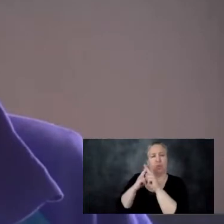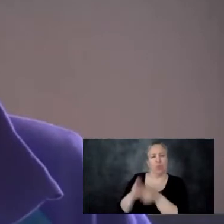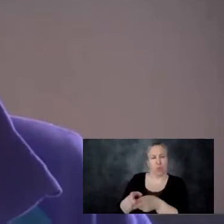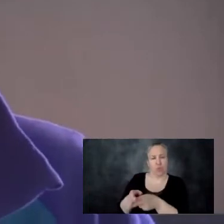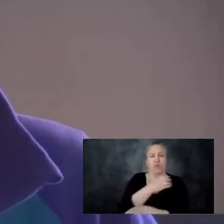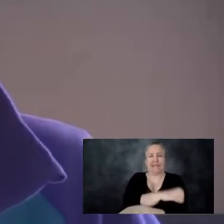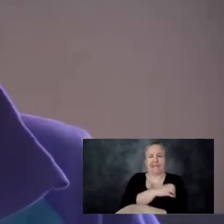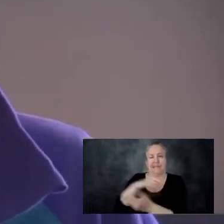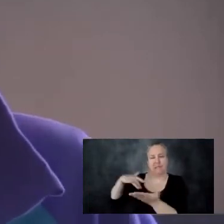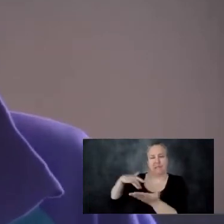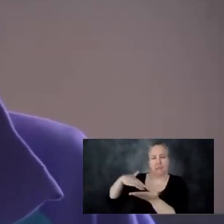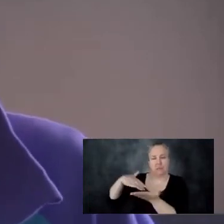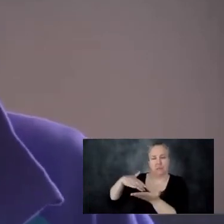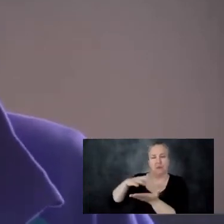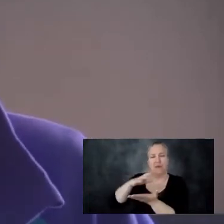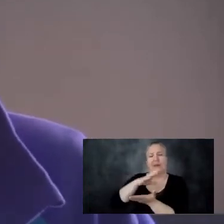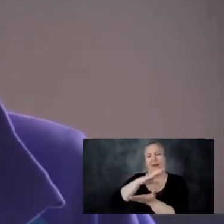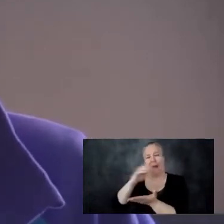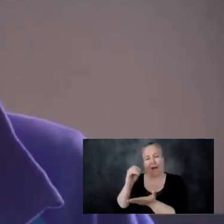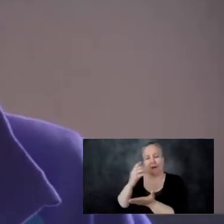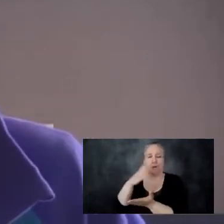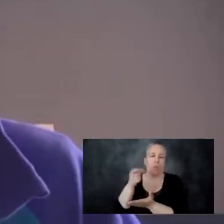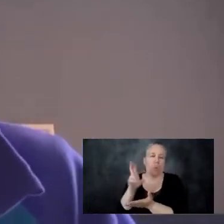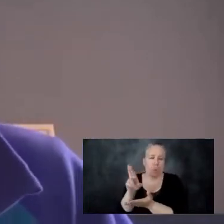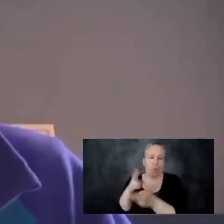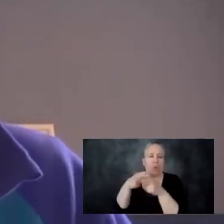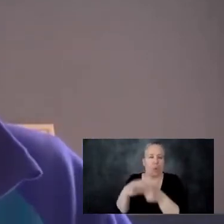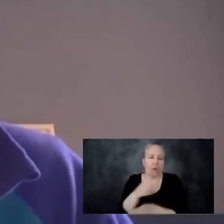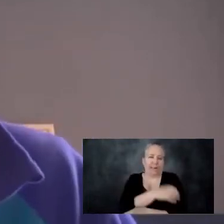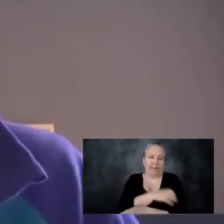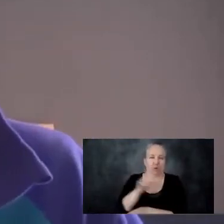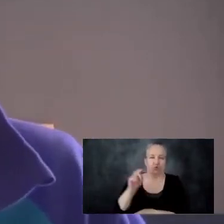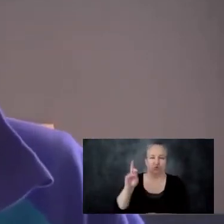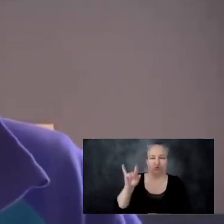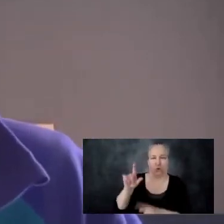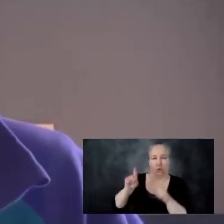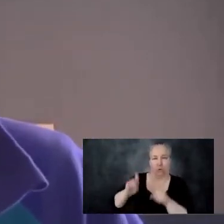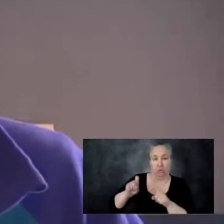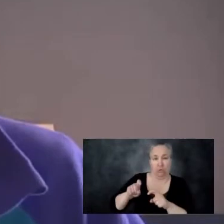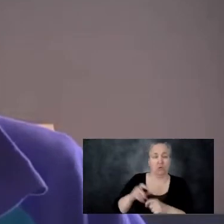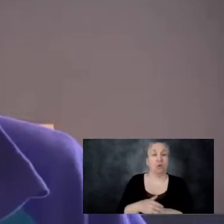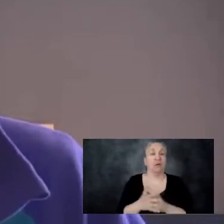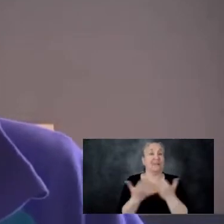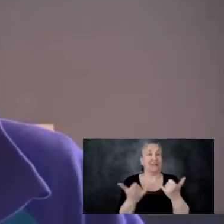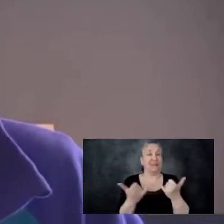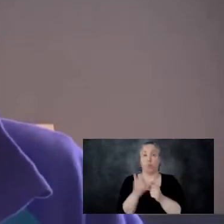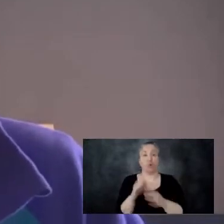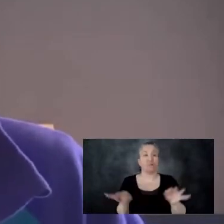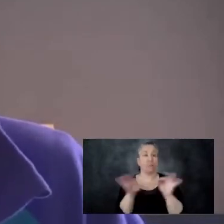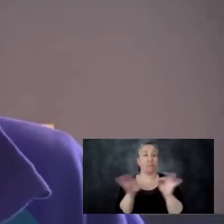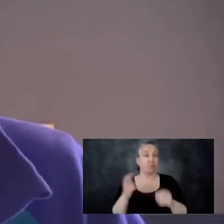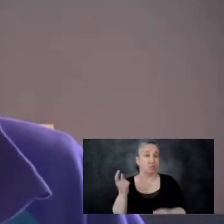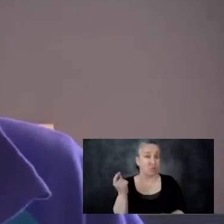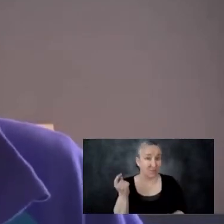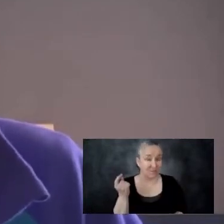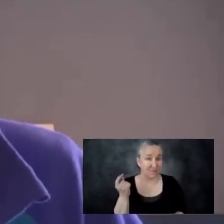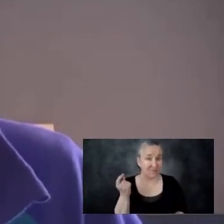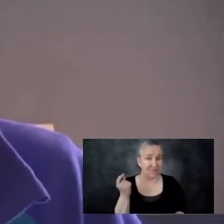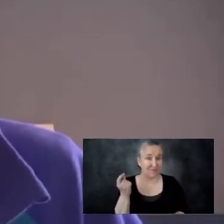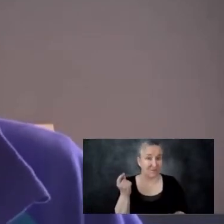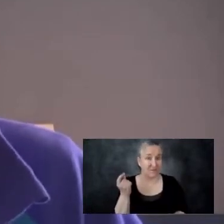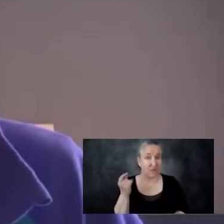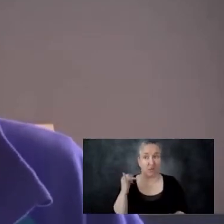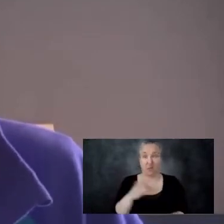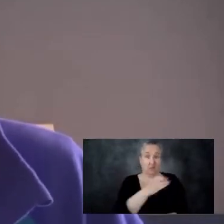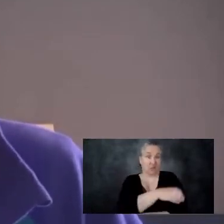clinical study and or a clinical trial. So the most important thing now is this clinical trial